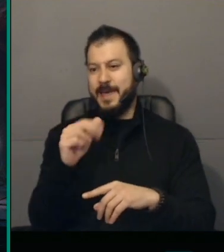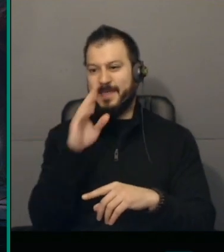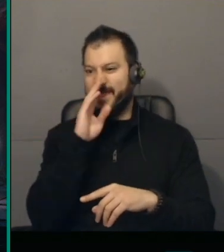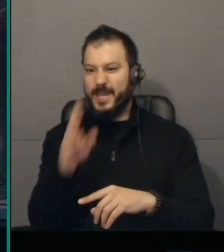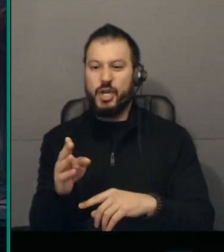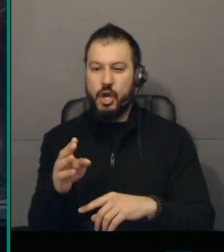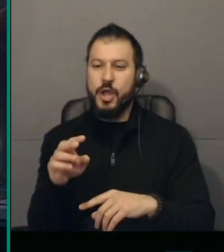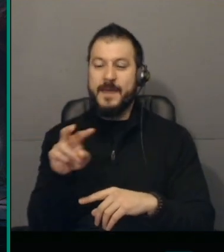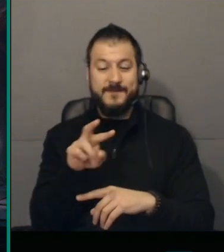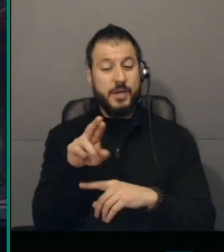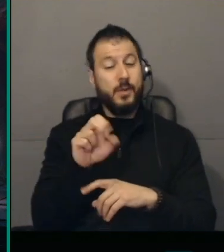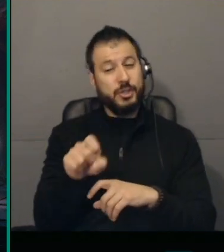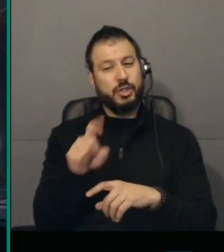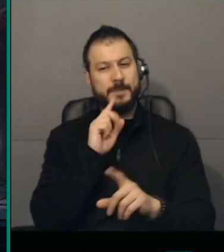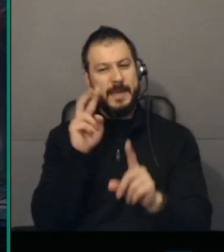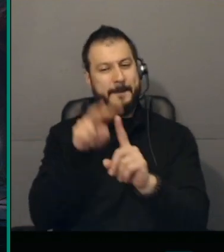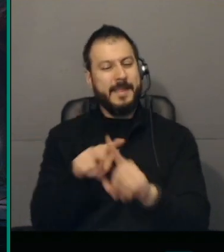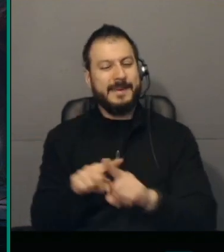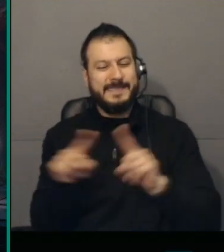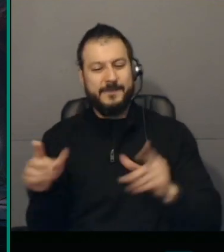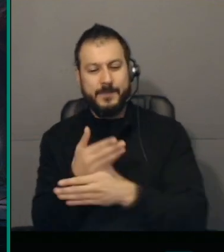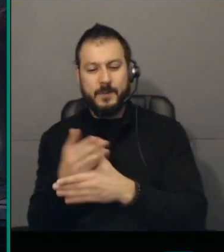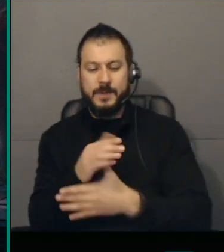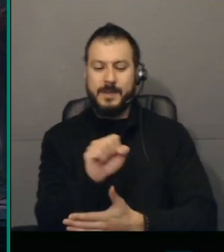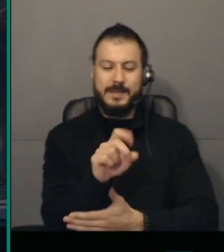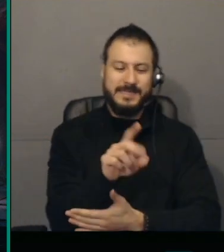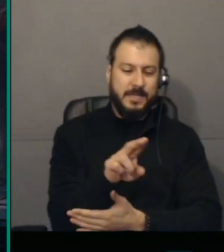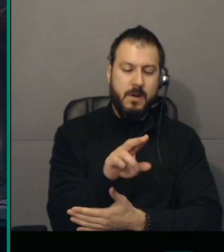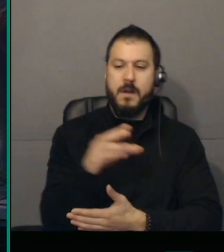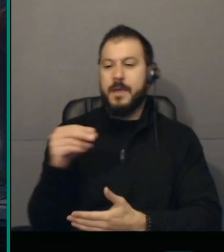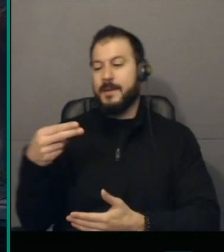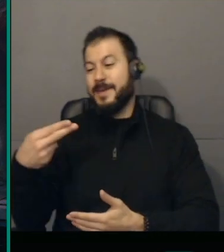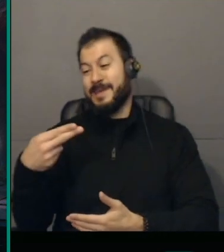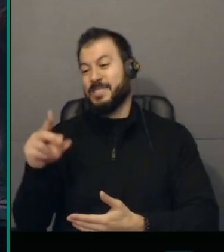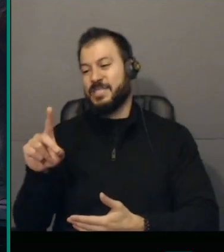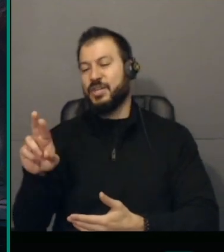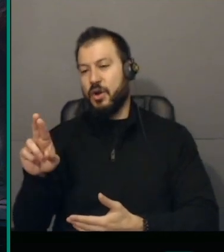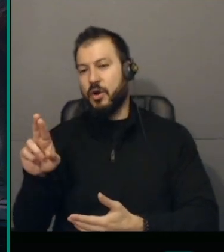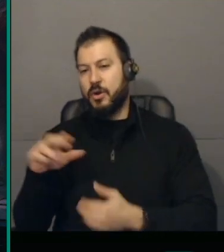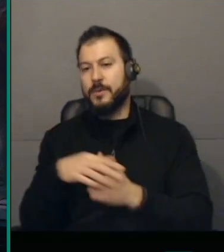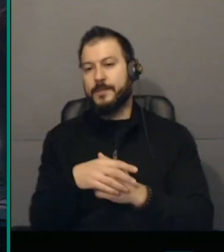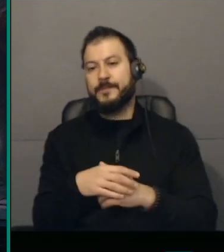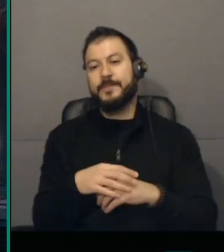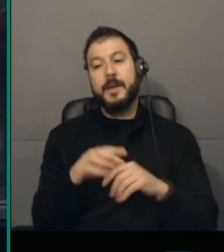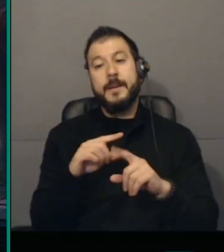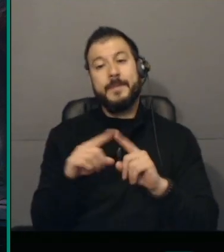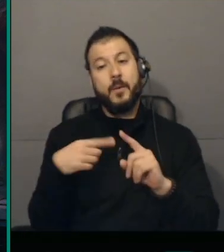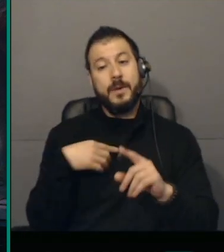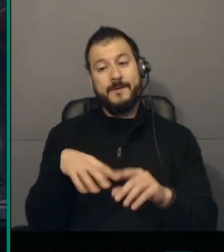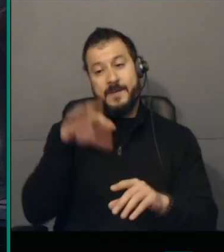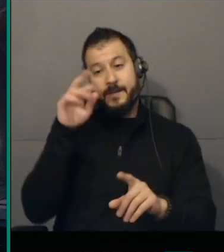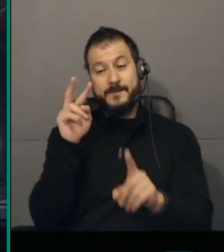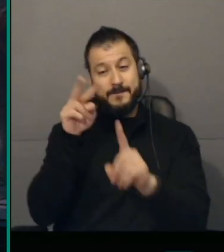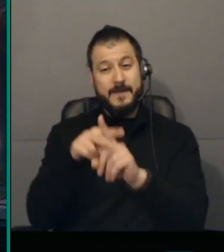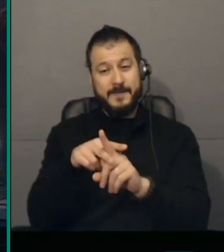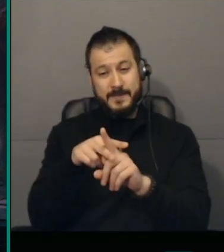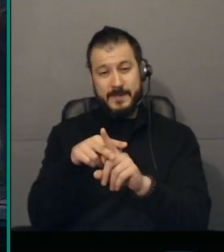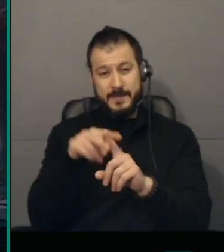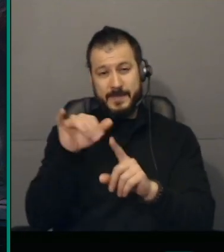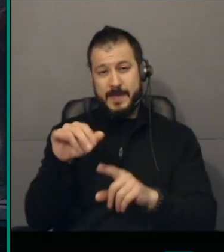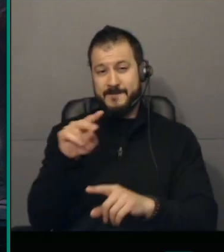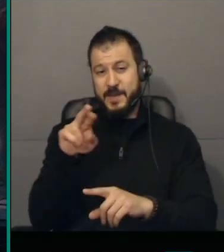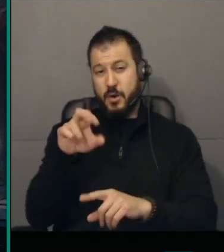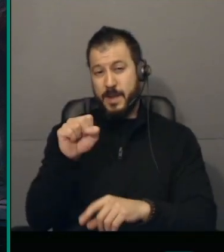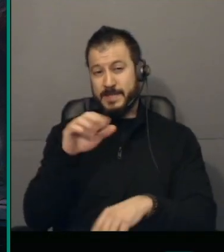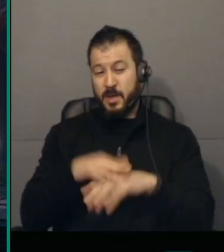theory, VRS should be applied differently between SDR and HDR. However, we found that applying VRS based on the